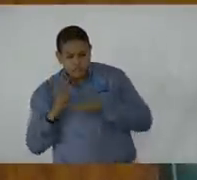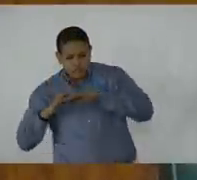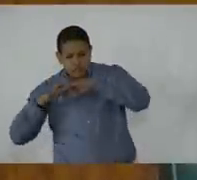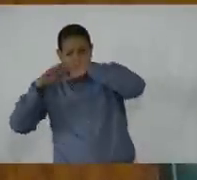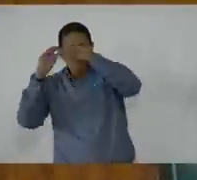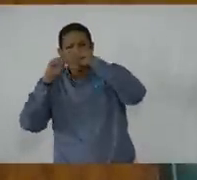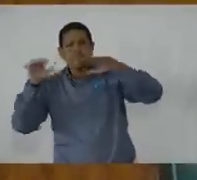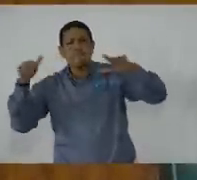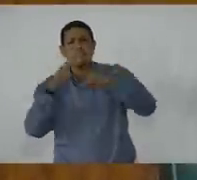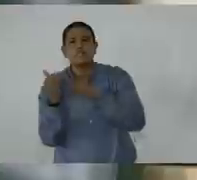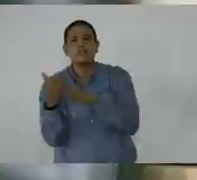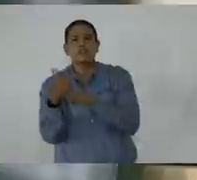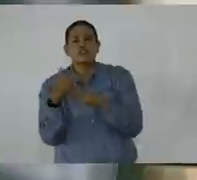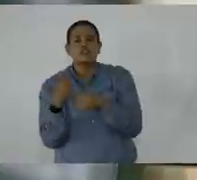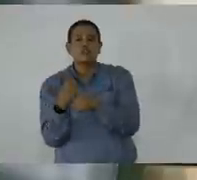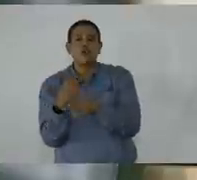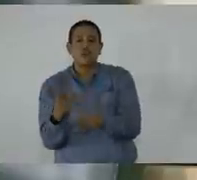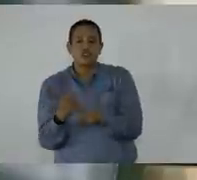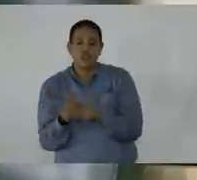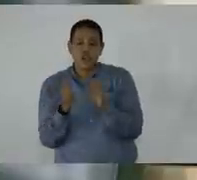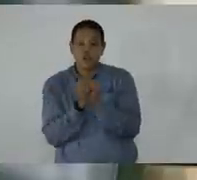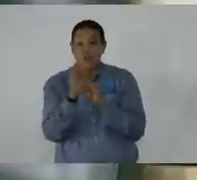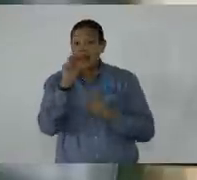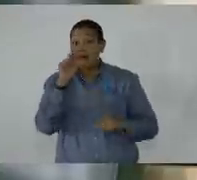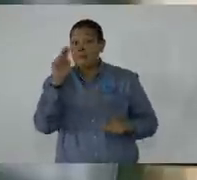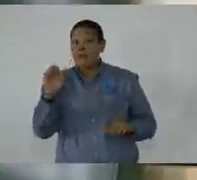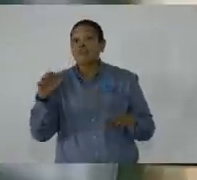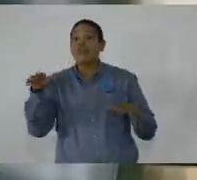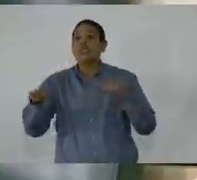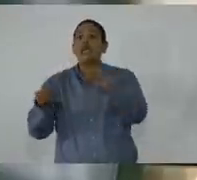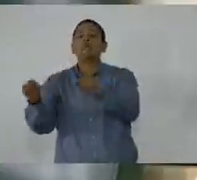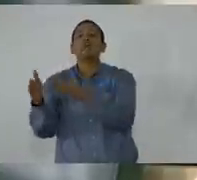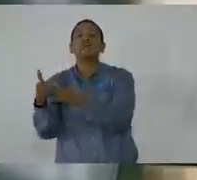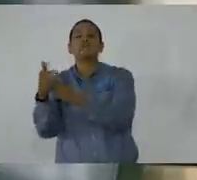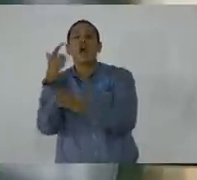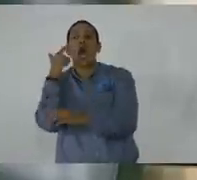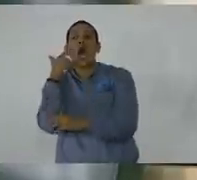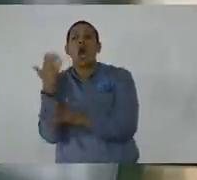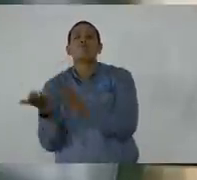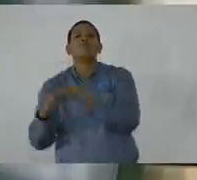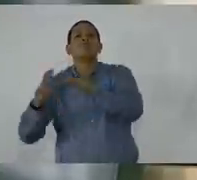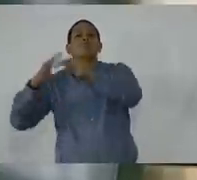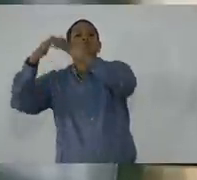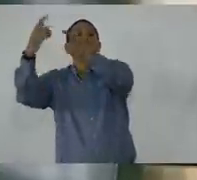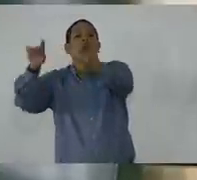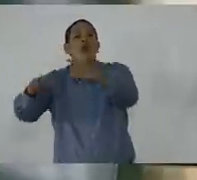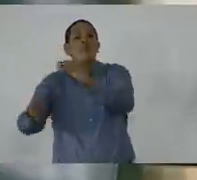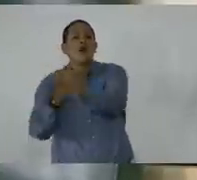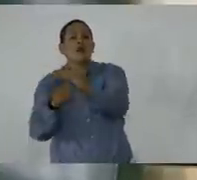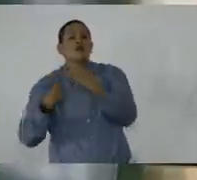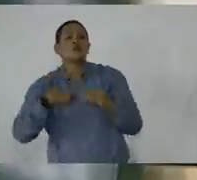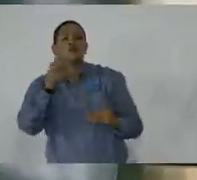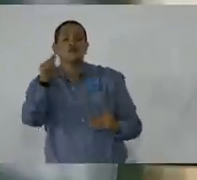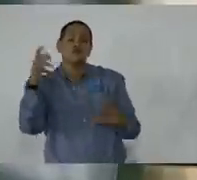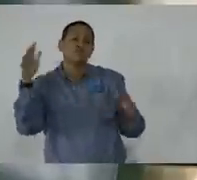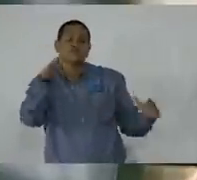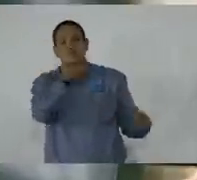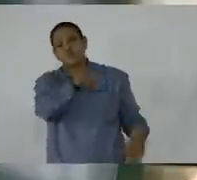in fisheries production, with marine capture fisheries increasing. And we should also applaud